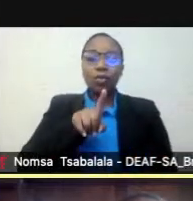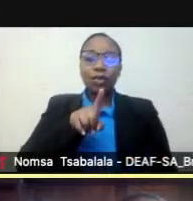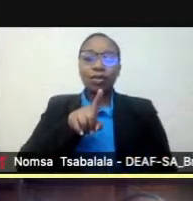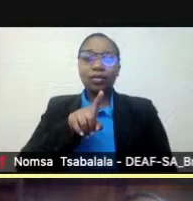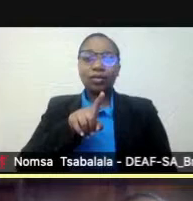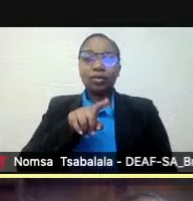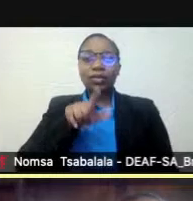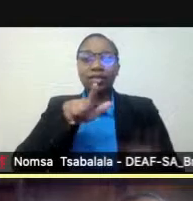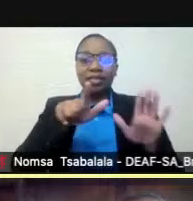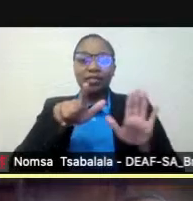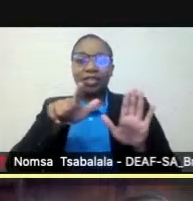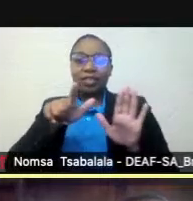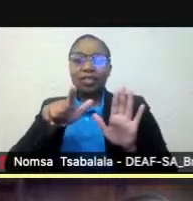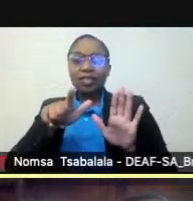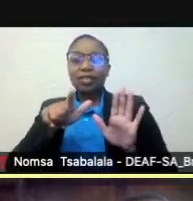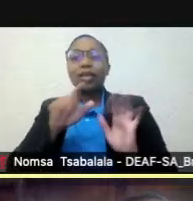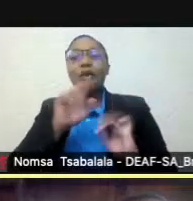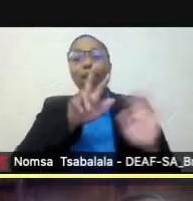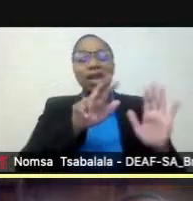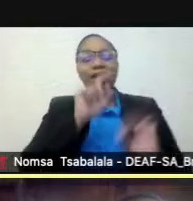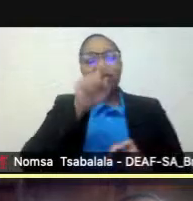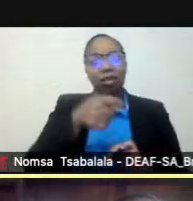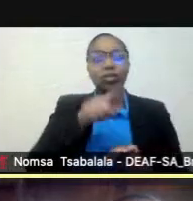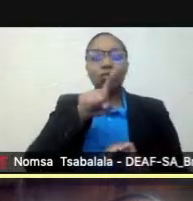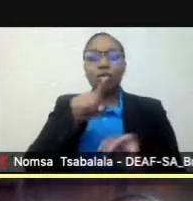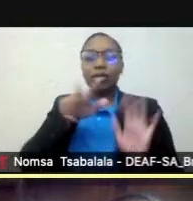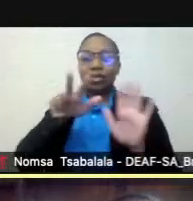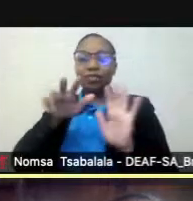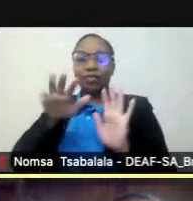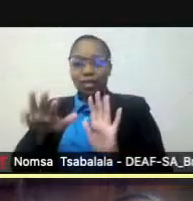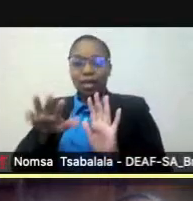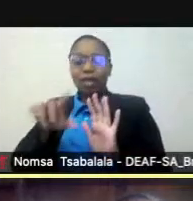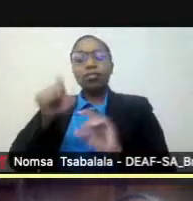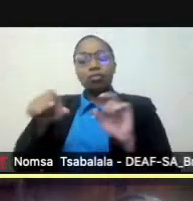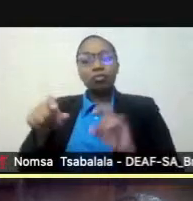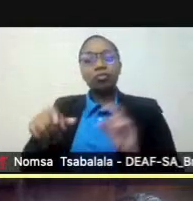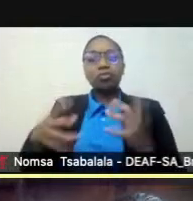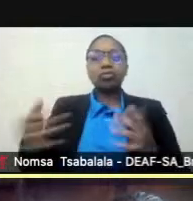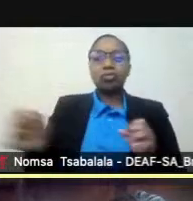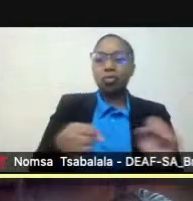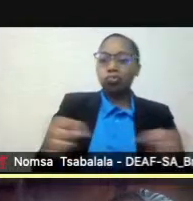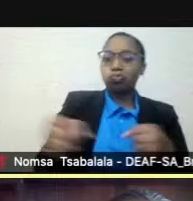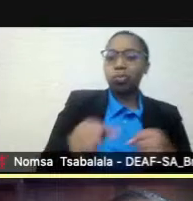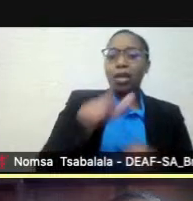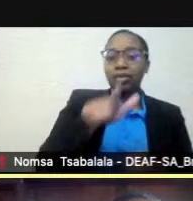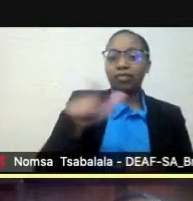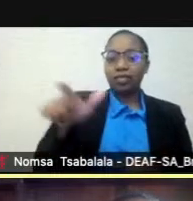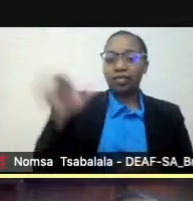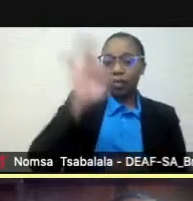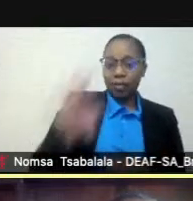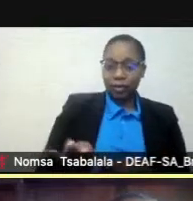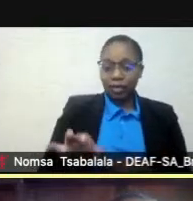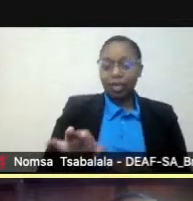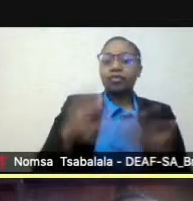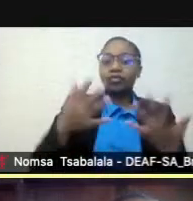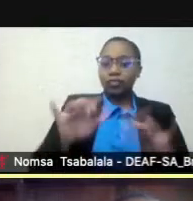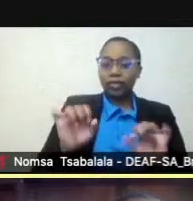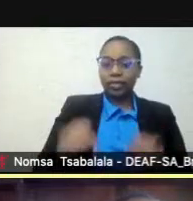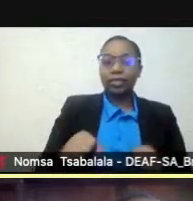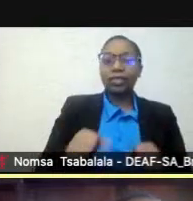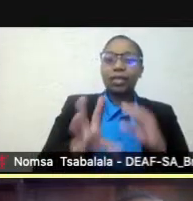COVID posts. 77% of these posts have been filled. The additional 2,638